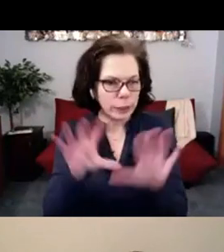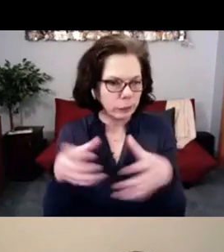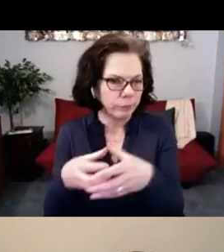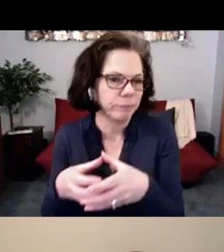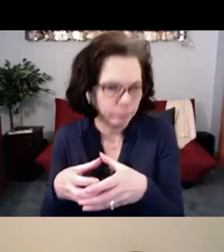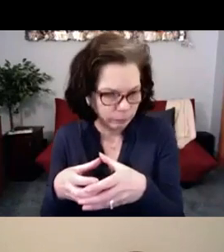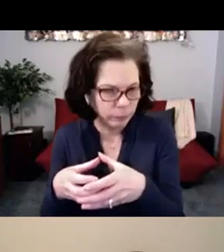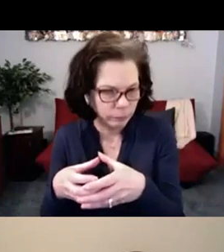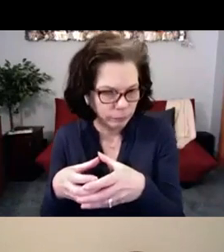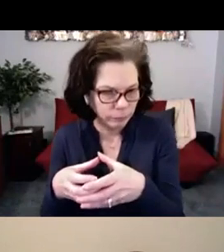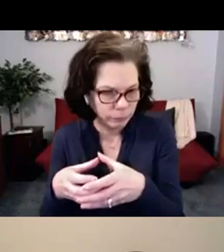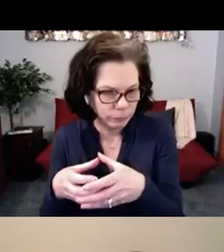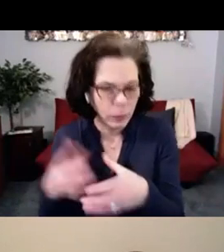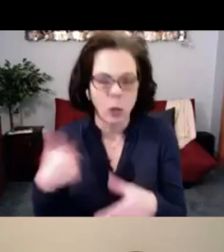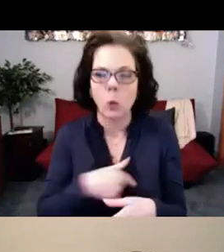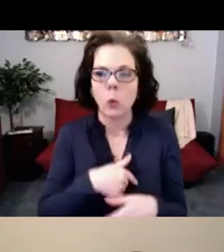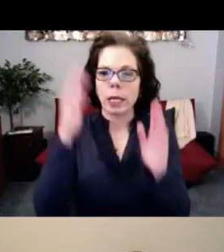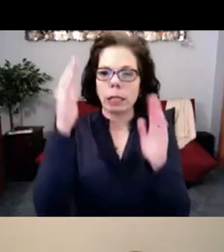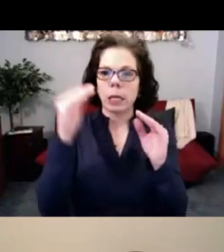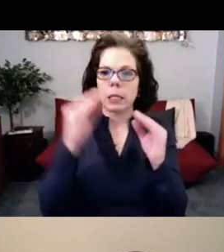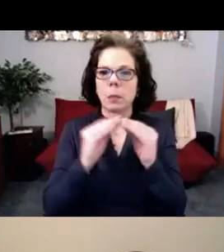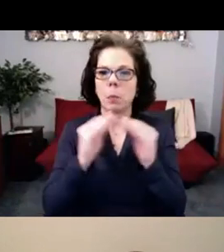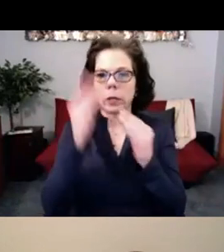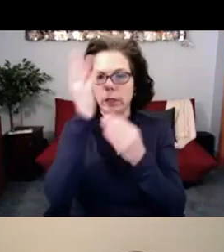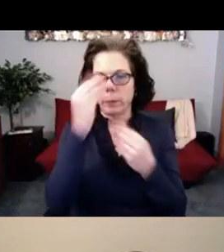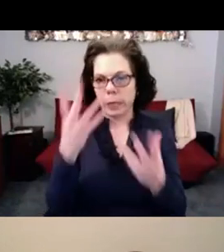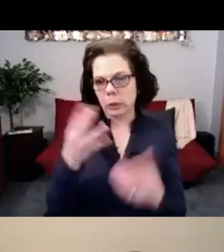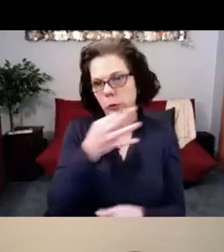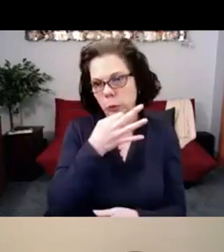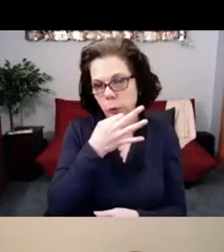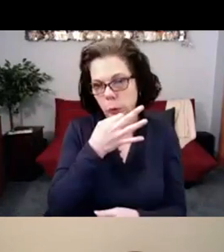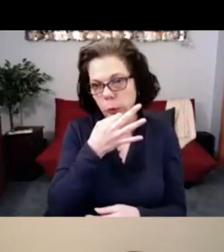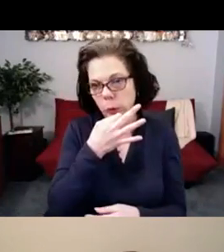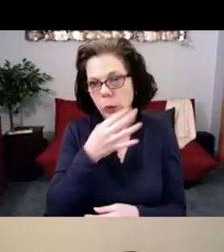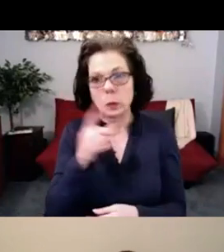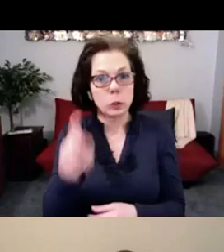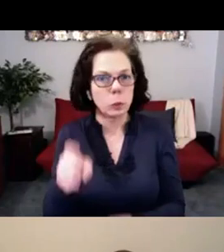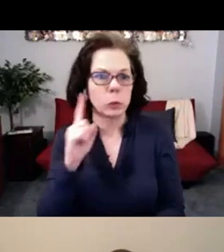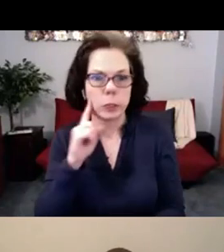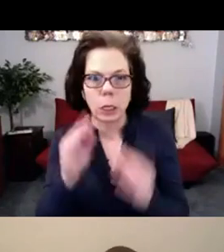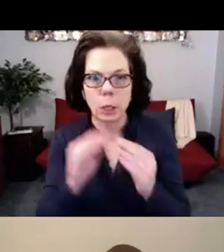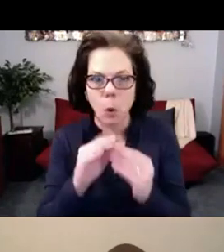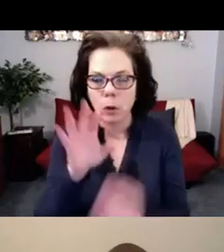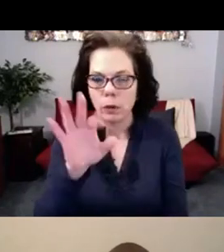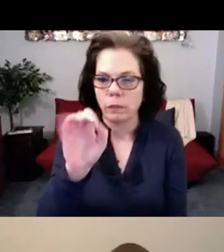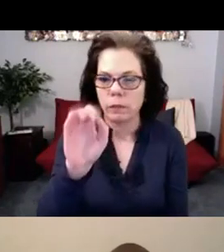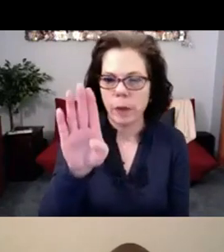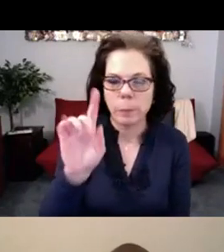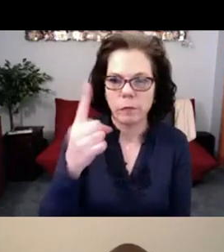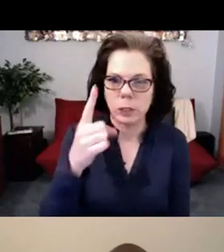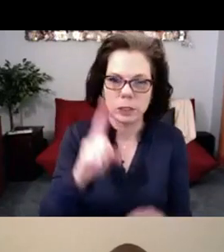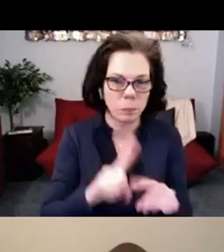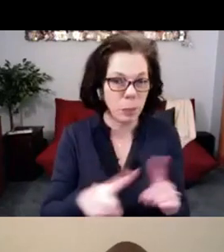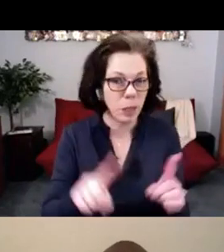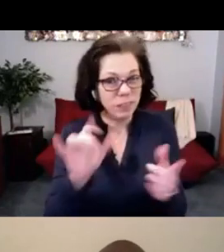We expect more information soon because it will come out on February 1st from the state, but we don't have any more detail as of now.